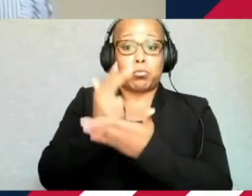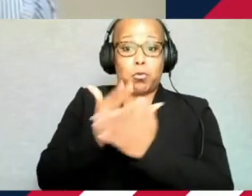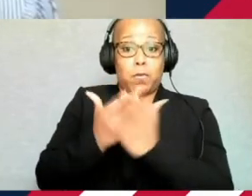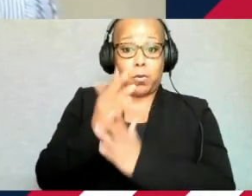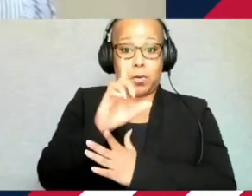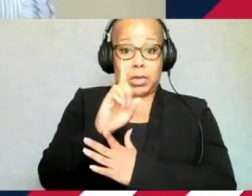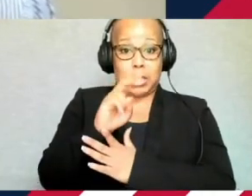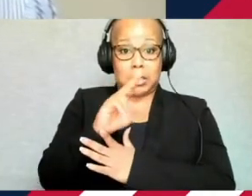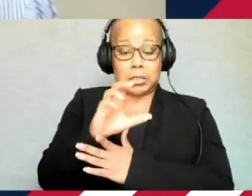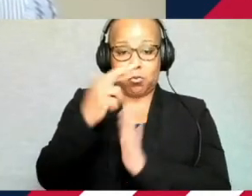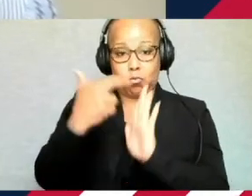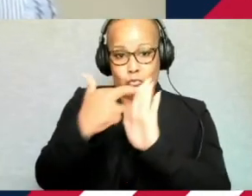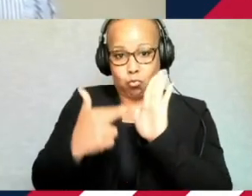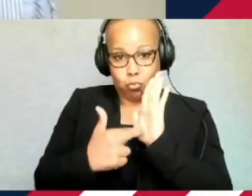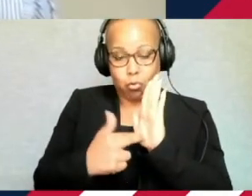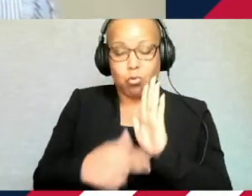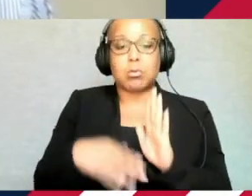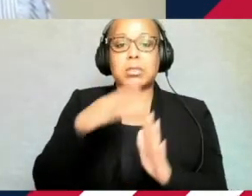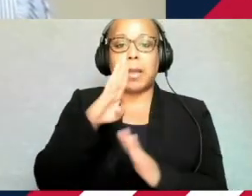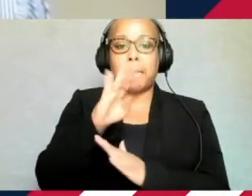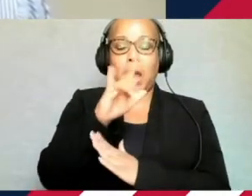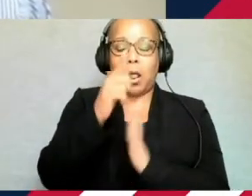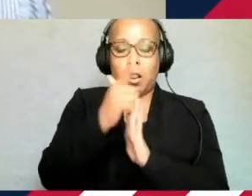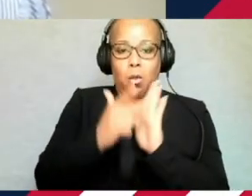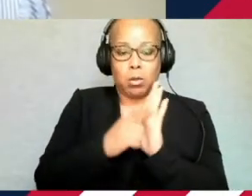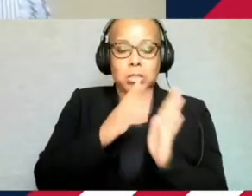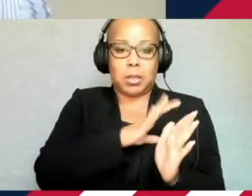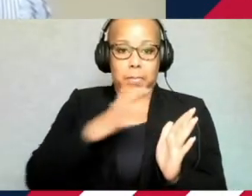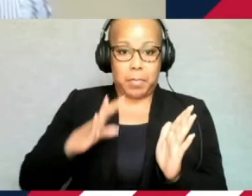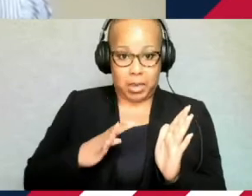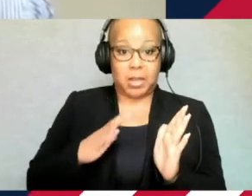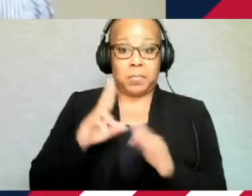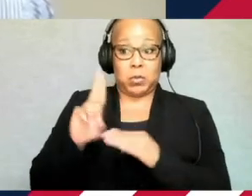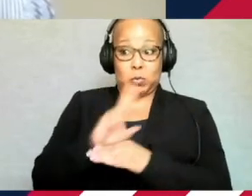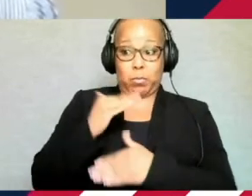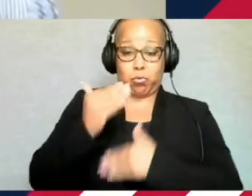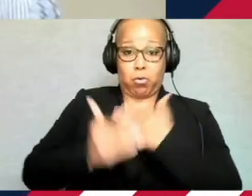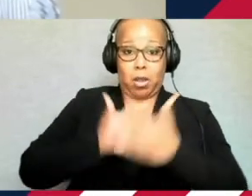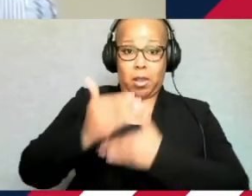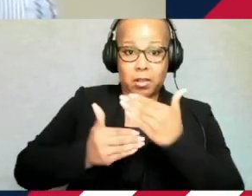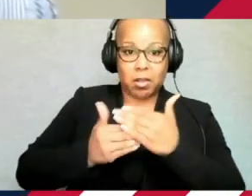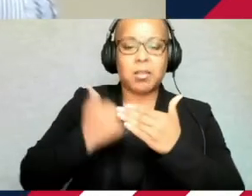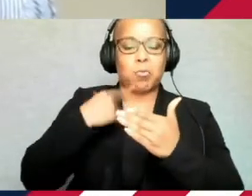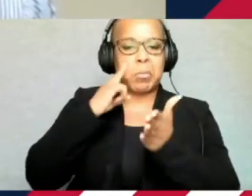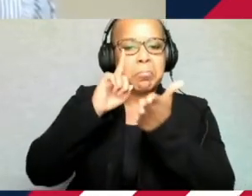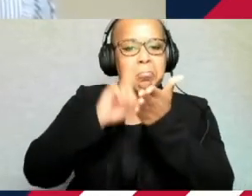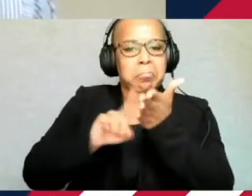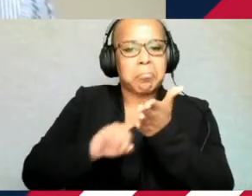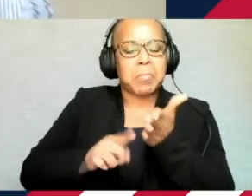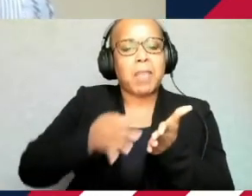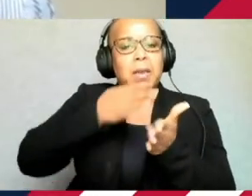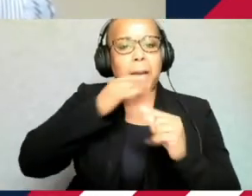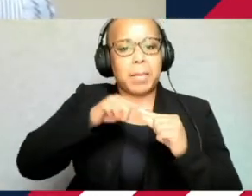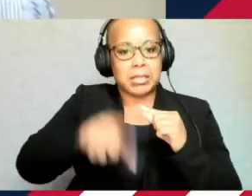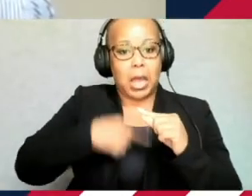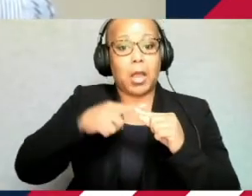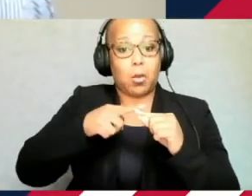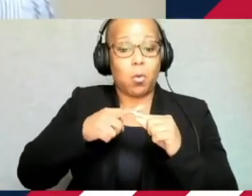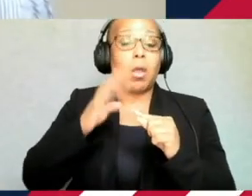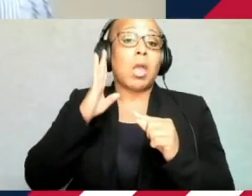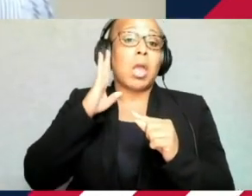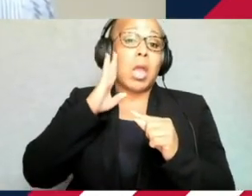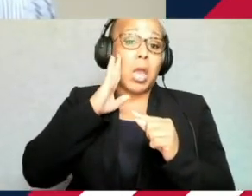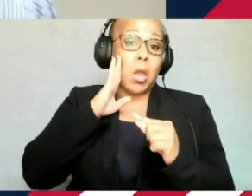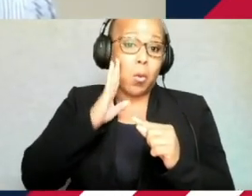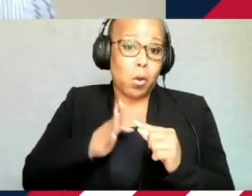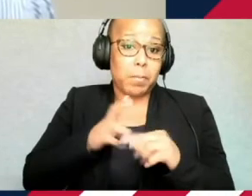Rules and Bylaws Committee, and further use of the process may be explored in the coming cycle. It would be a considerable